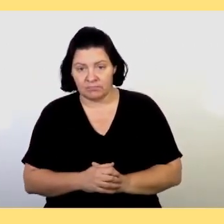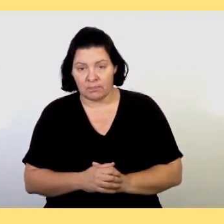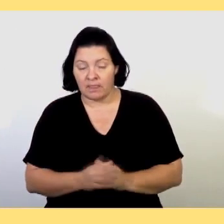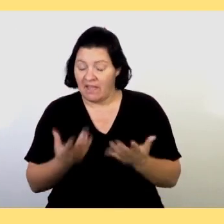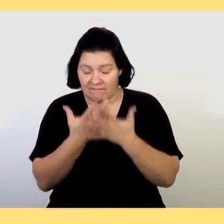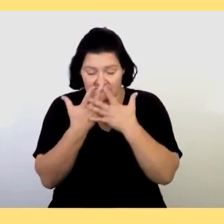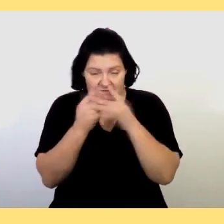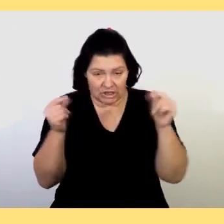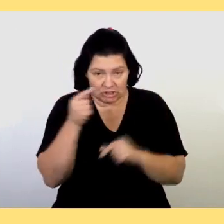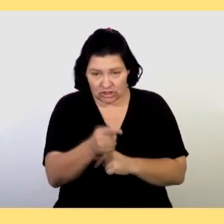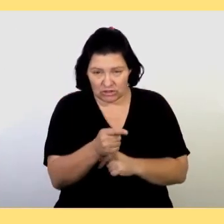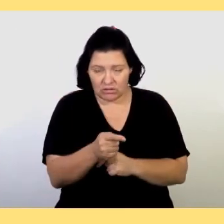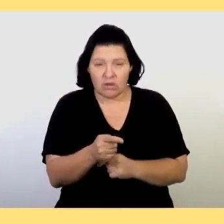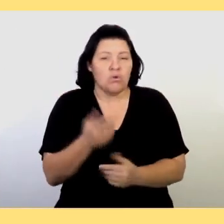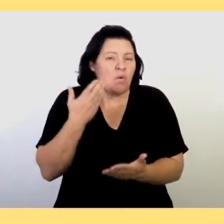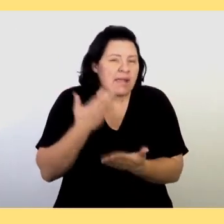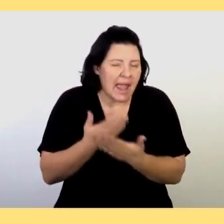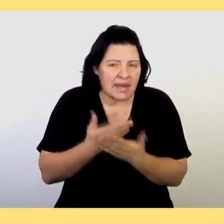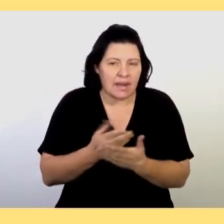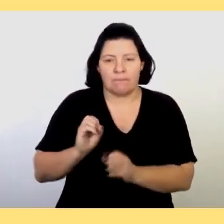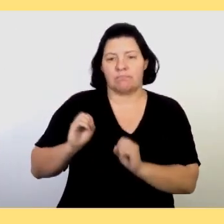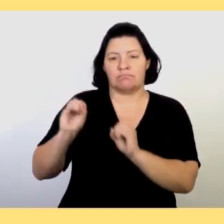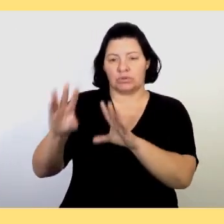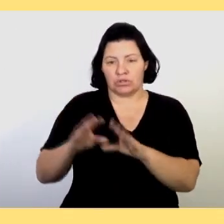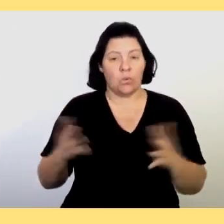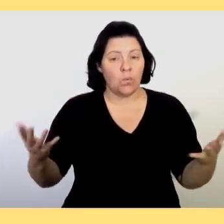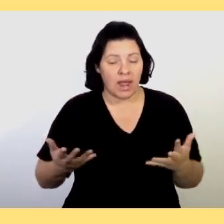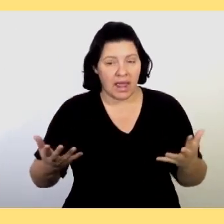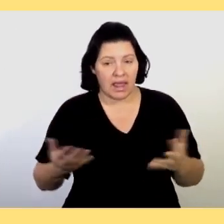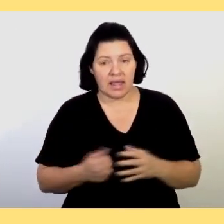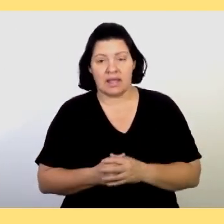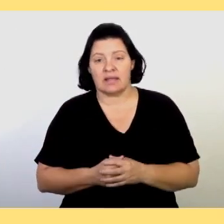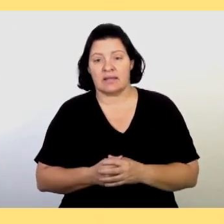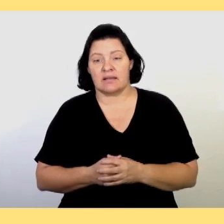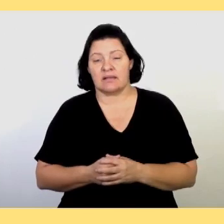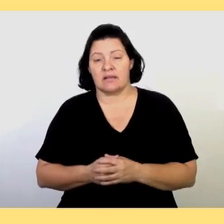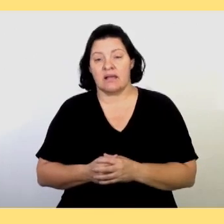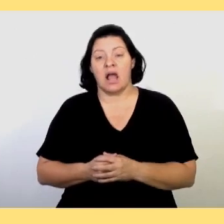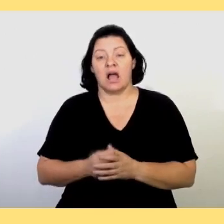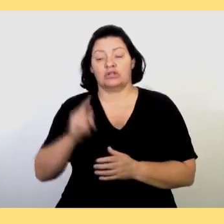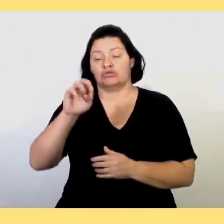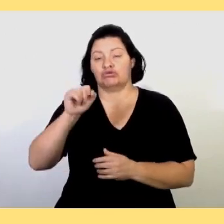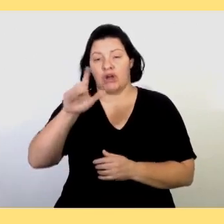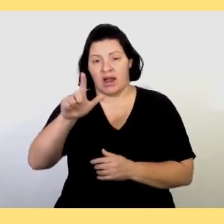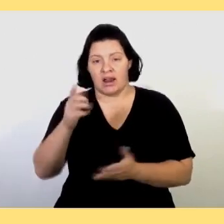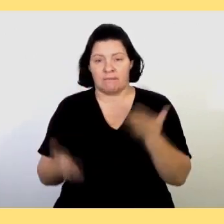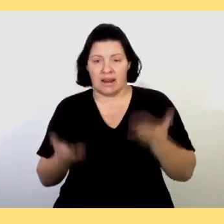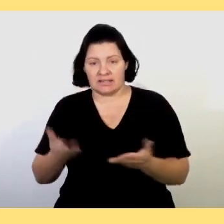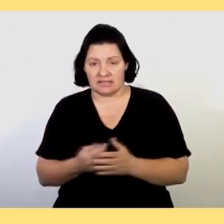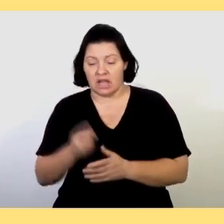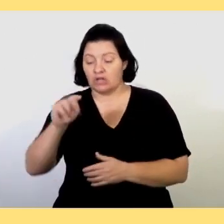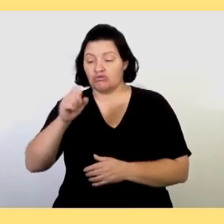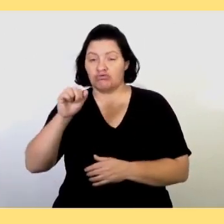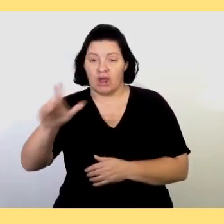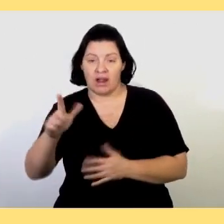once your general ledger is completed, you can then post it on to the trial balance. Remember?